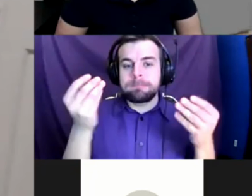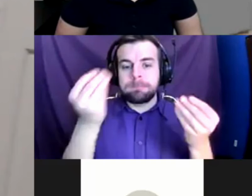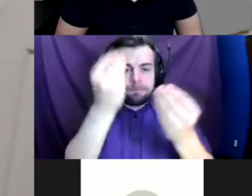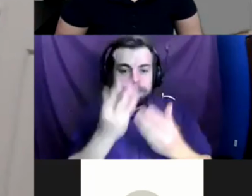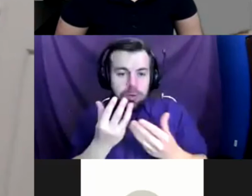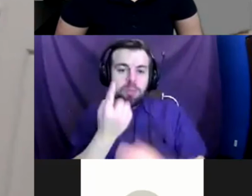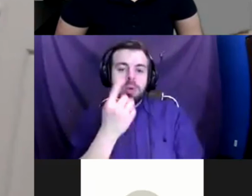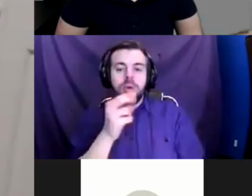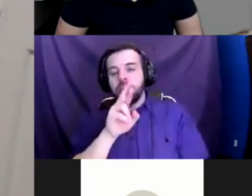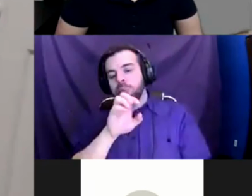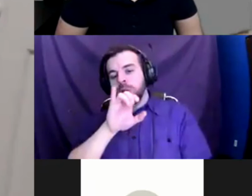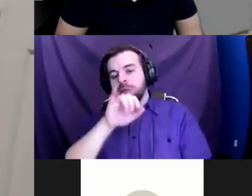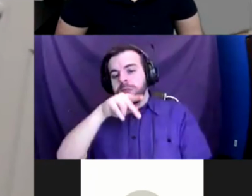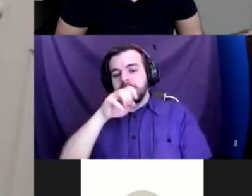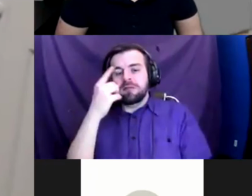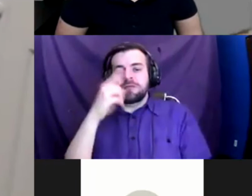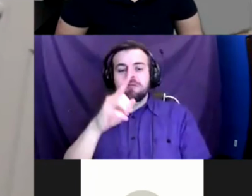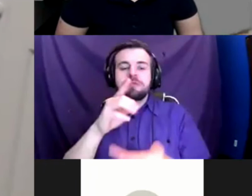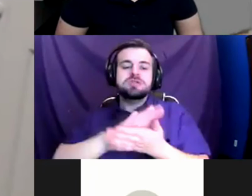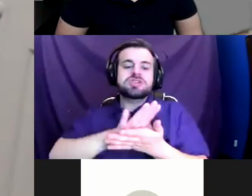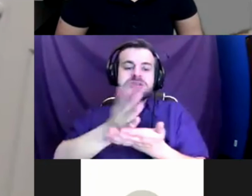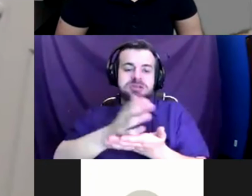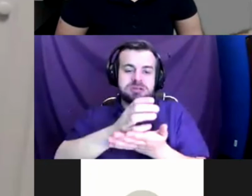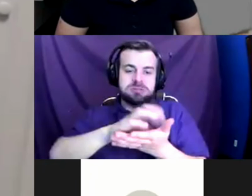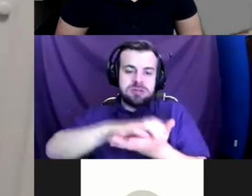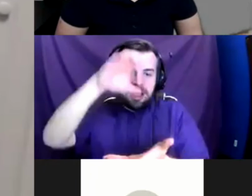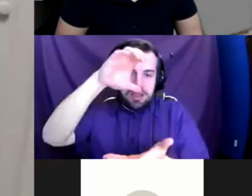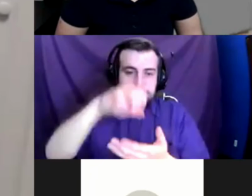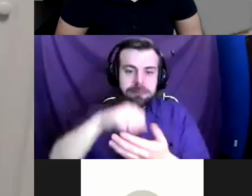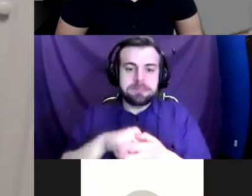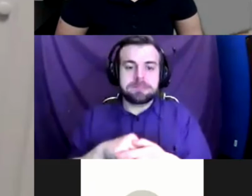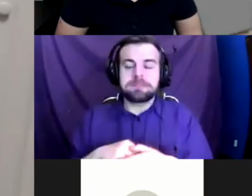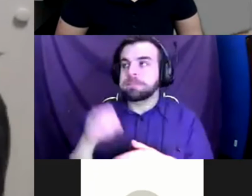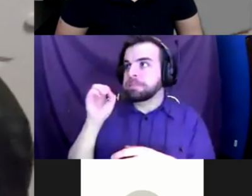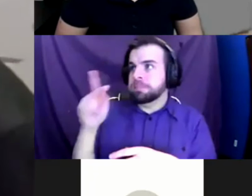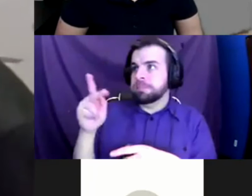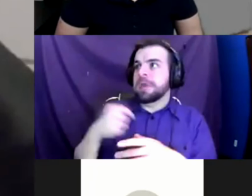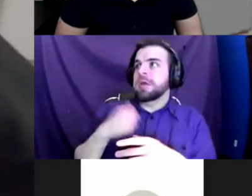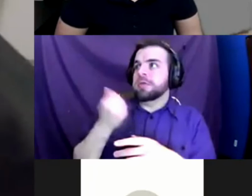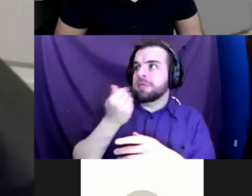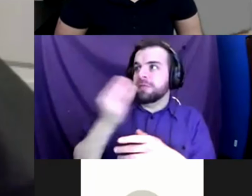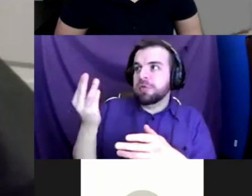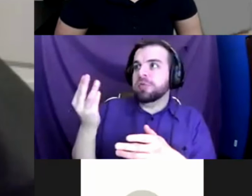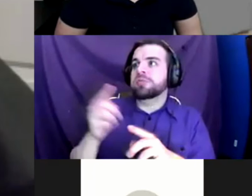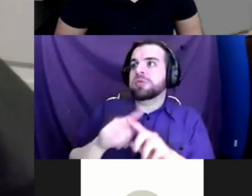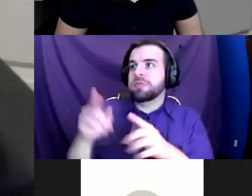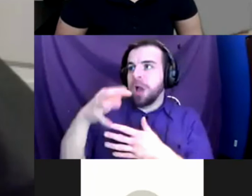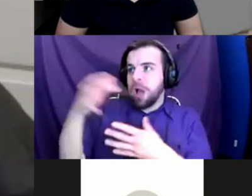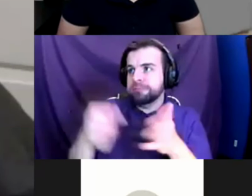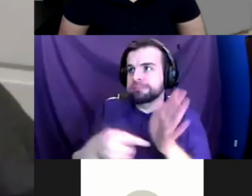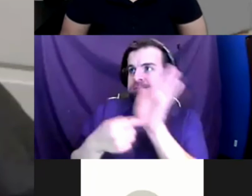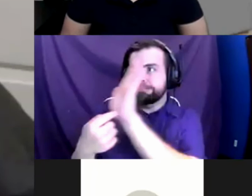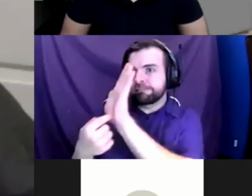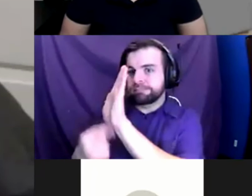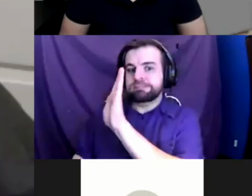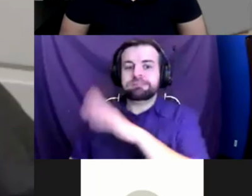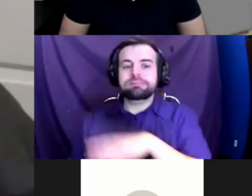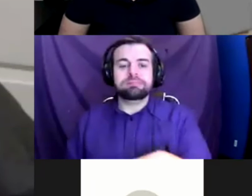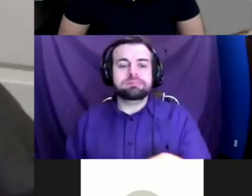Okay, for cheesecake, here's a few recipes. See, I like my cheesecake. Look at It that. gives